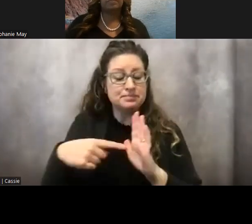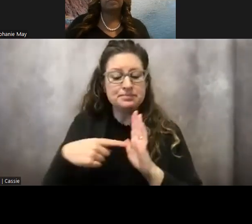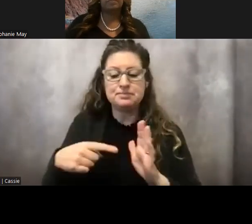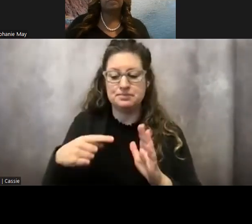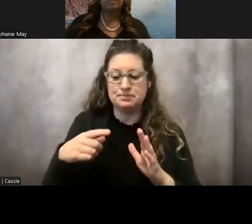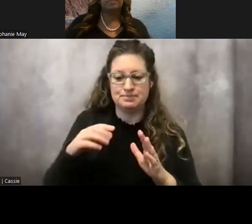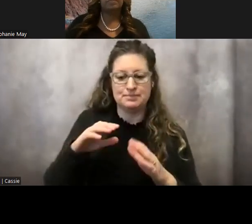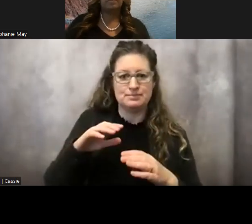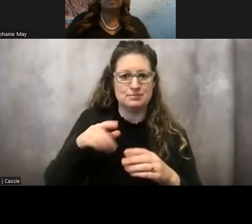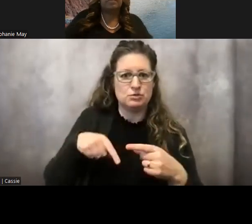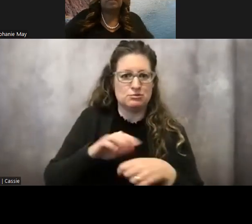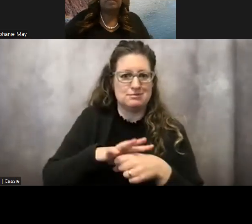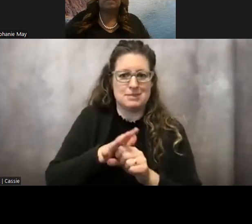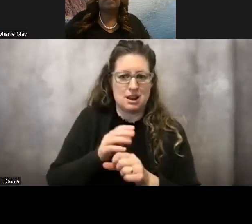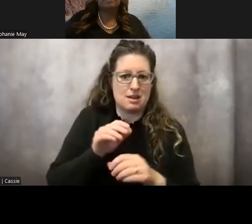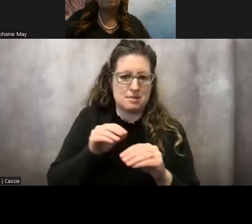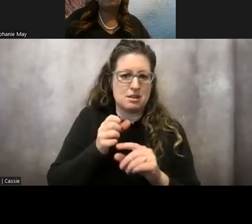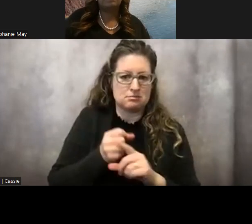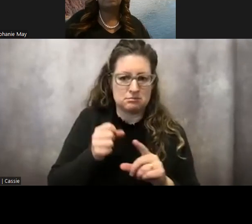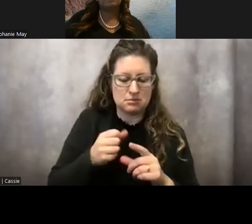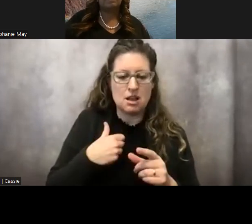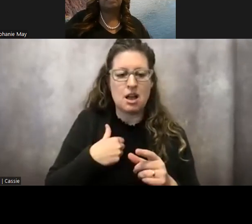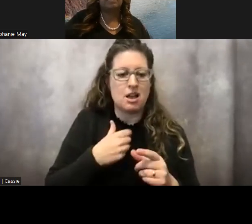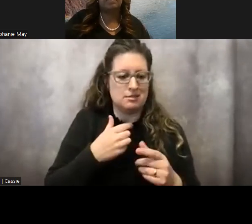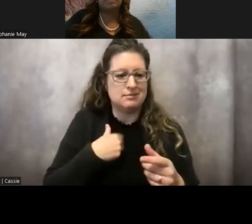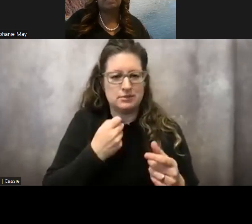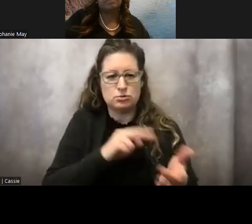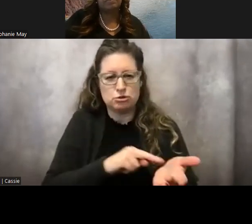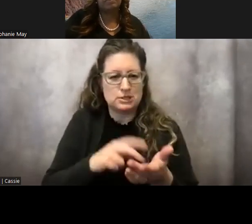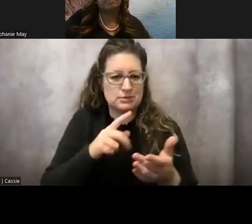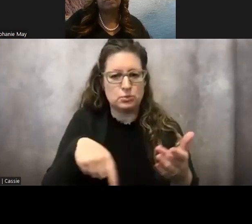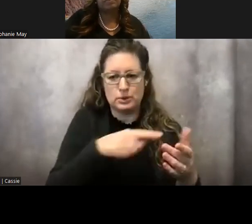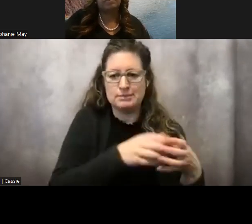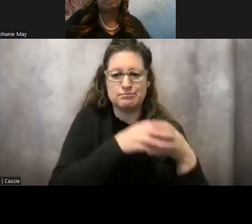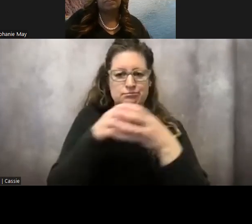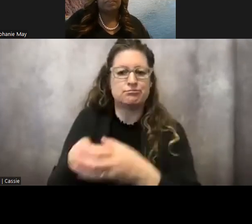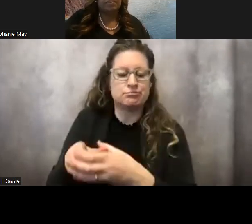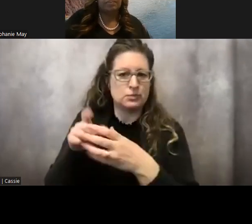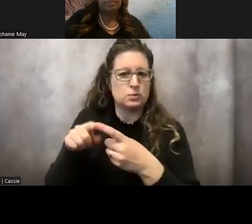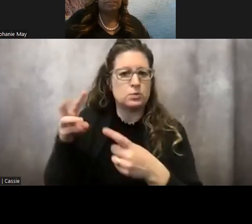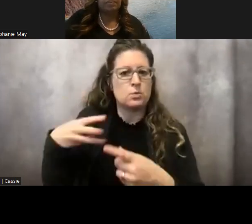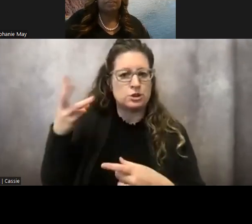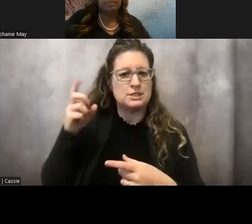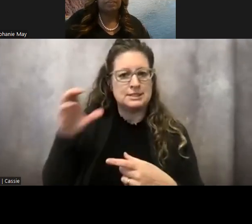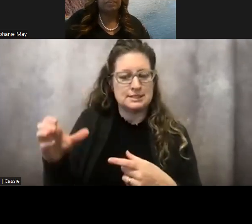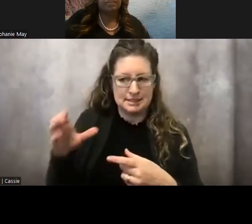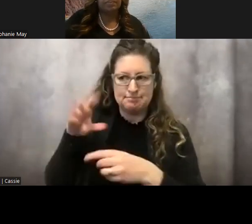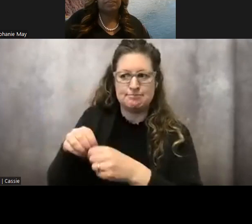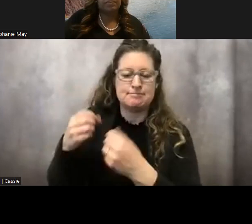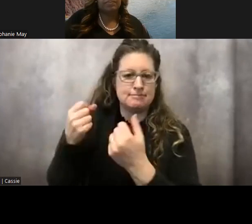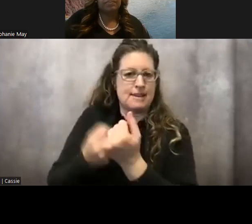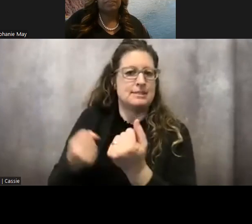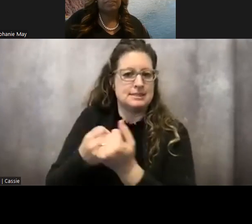to DC for an advocacy event, and they were feeling, before we